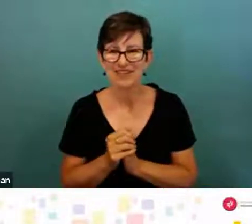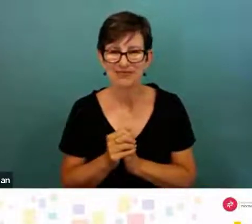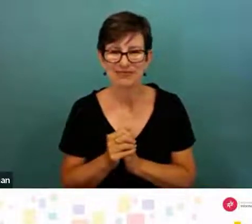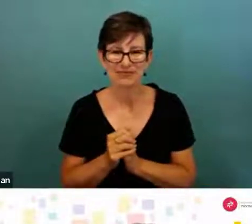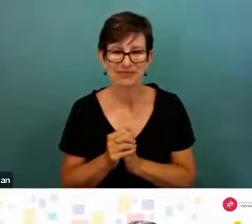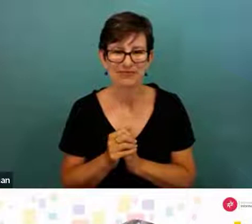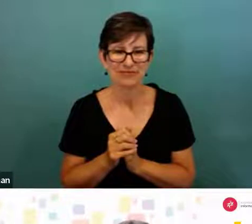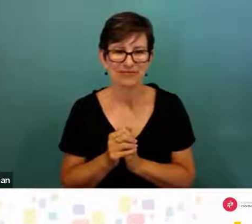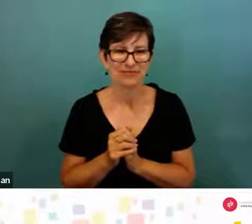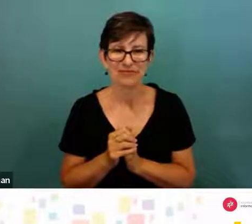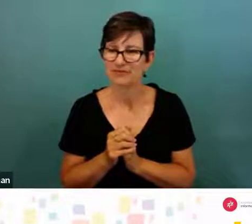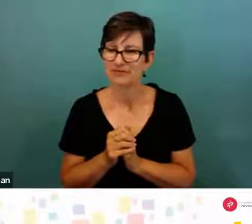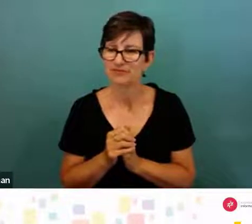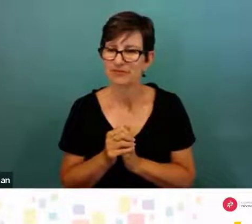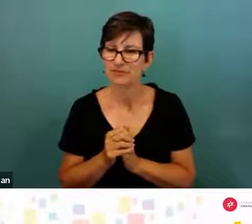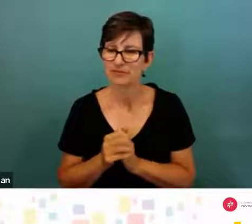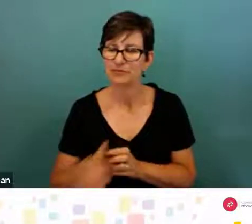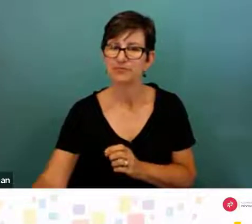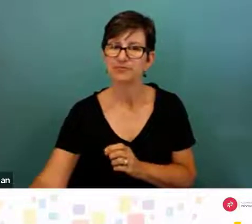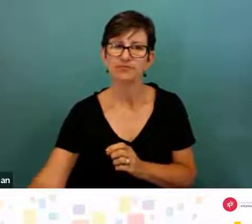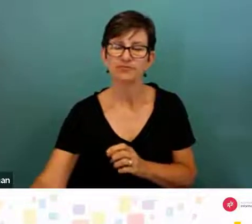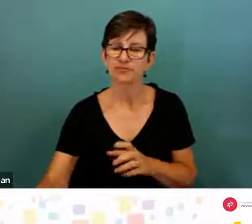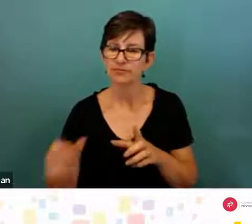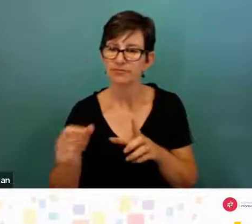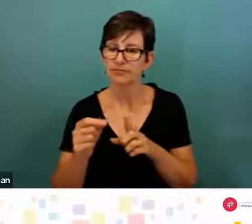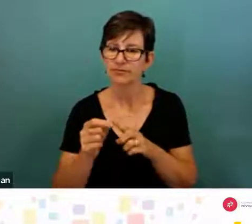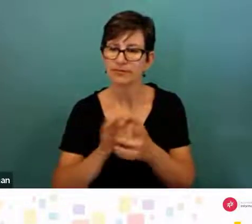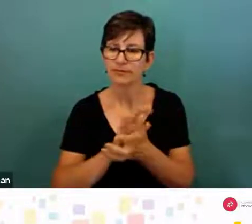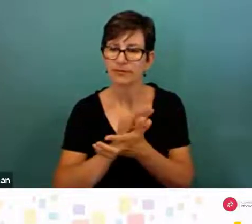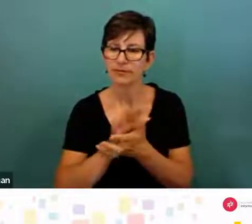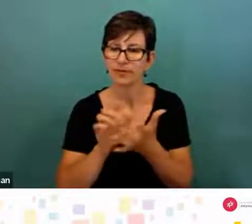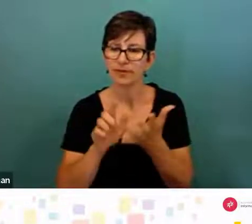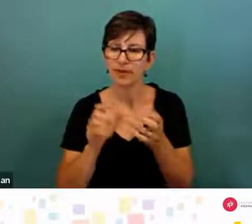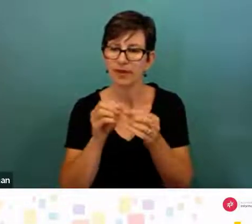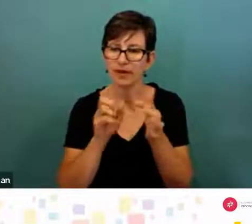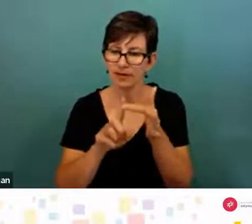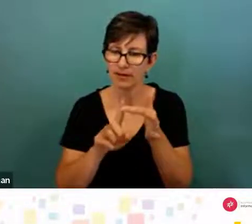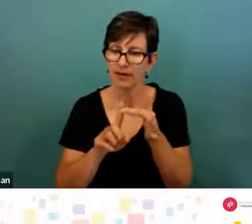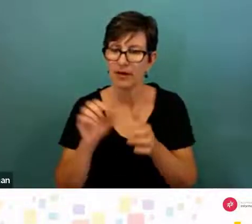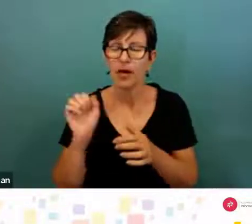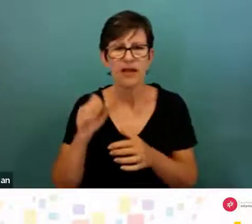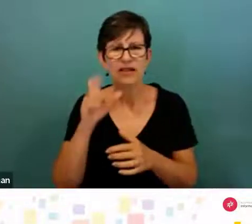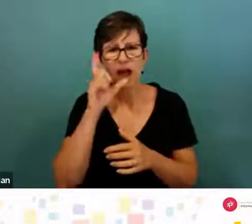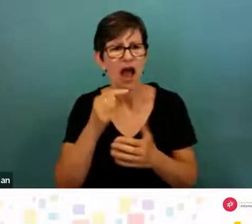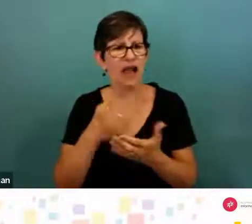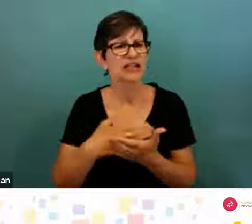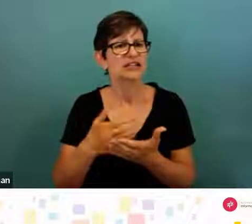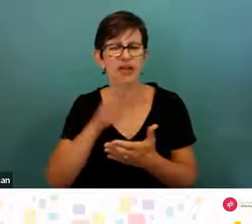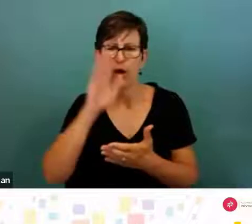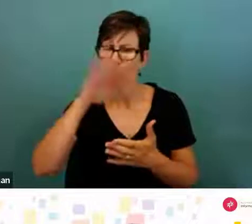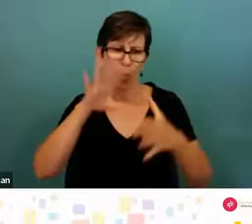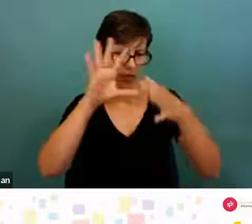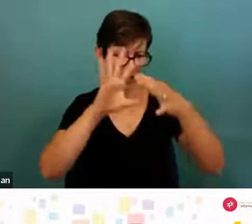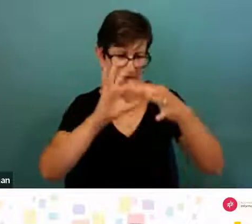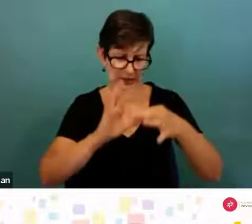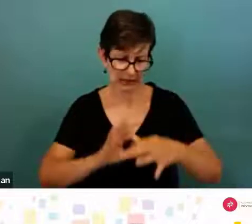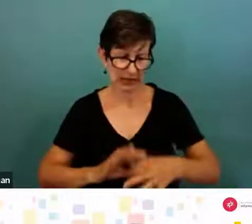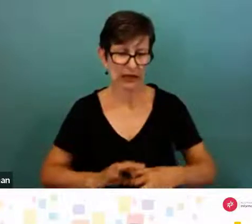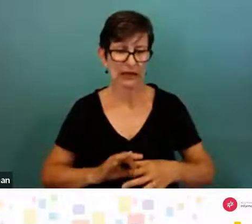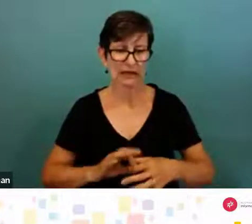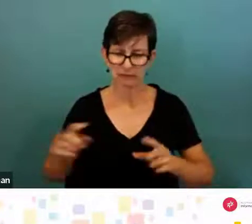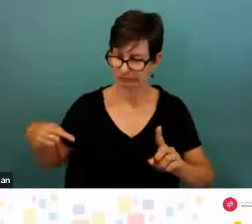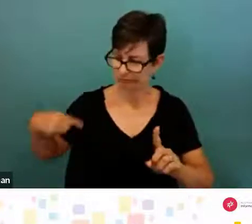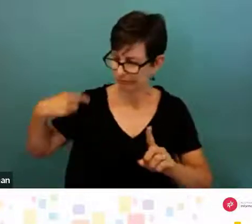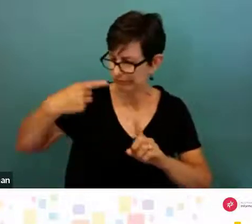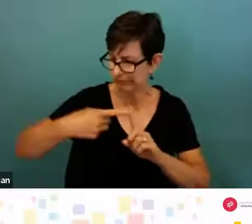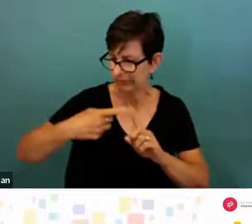Yeah, I can definitely share with Caitlin and everybody all of the links to the ones that have been produced by the